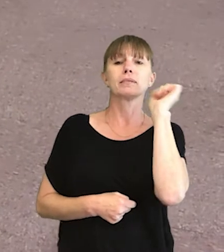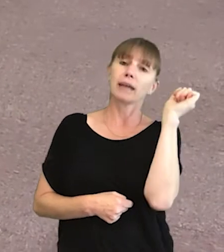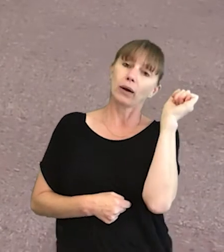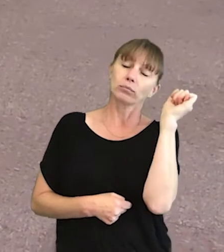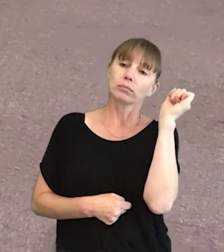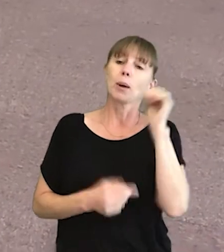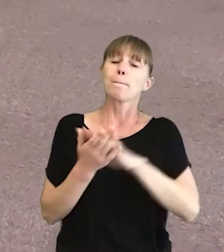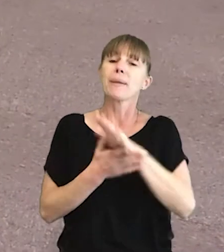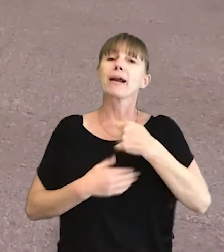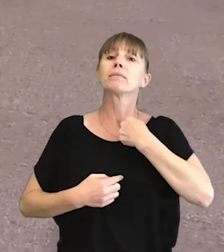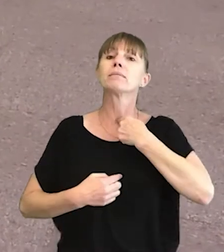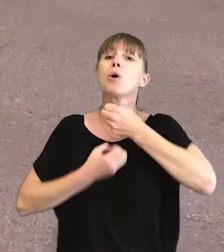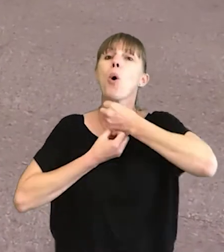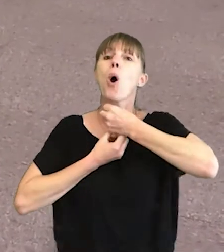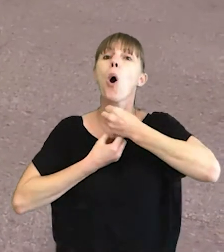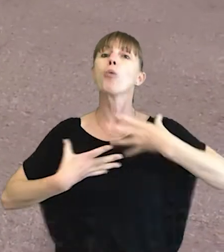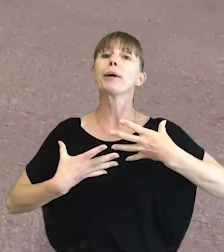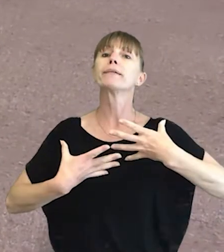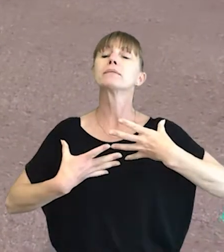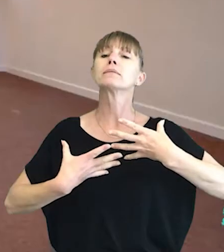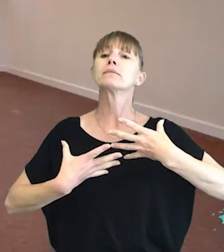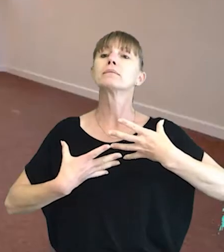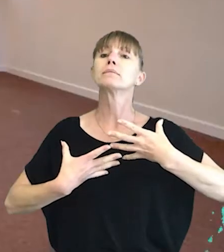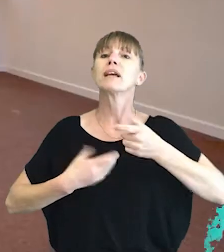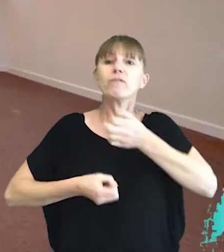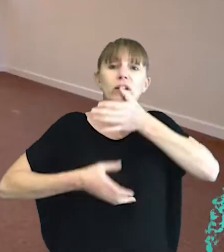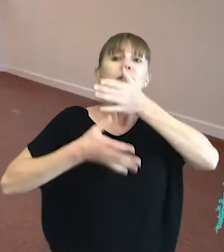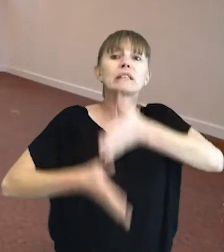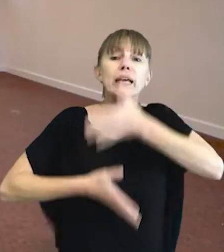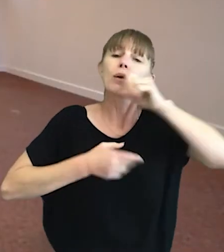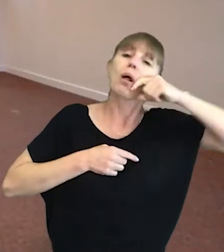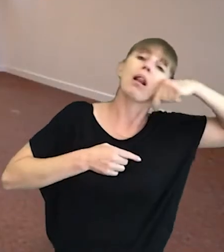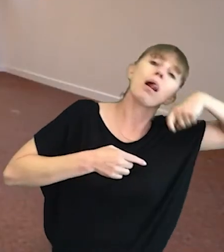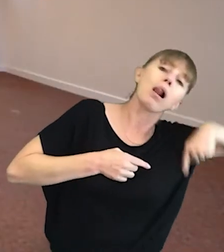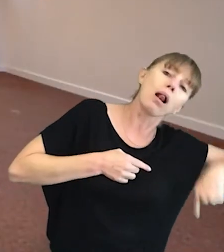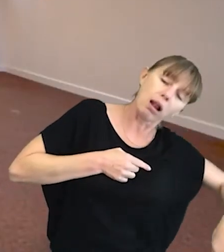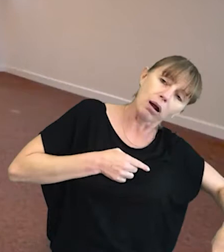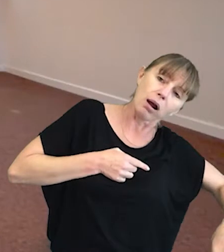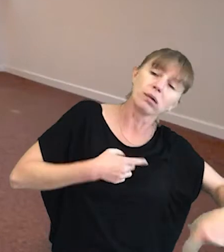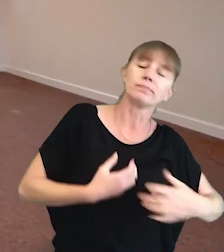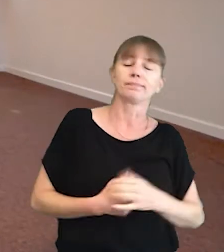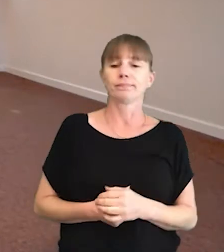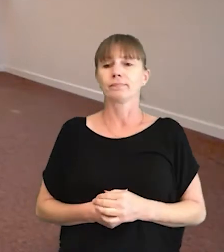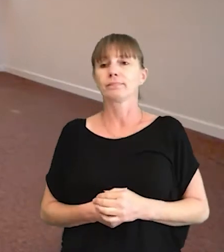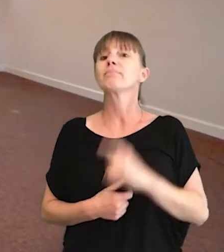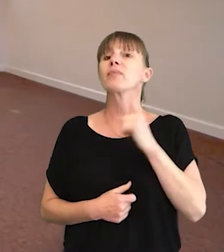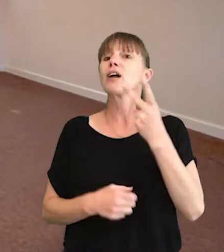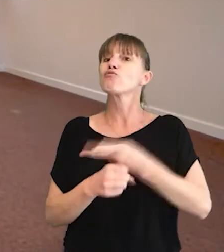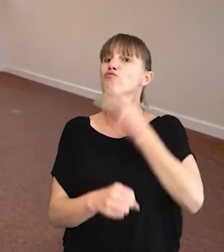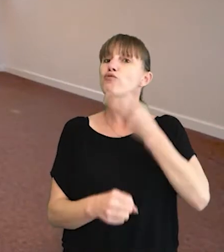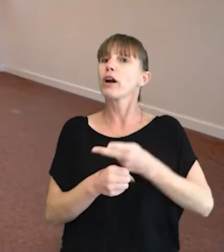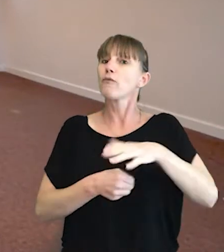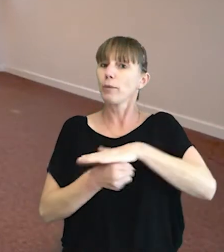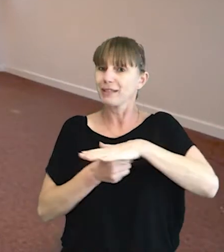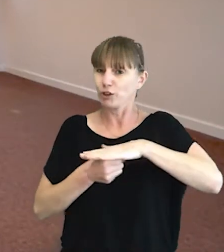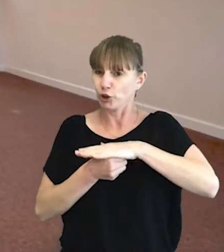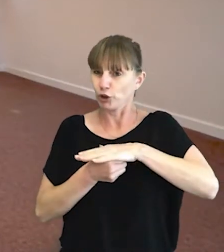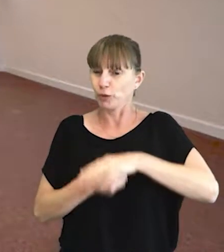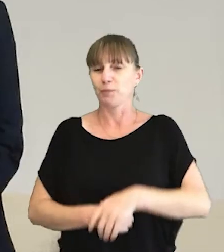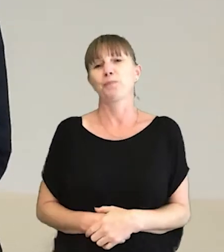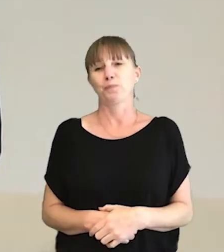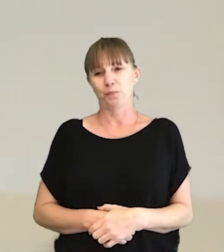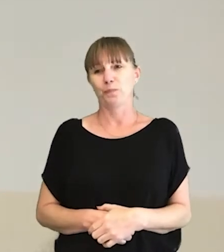down so that we've opened up the airway, and if he was sick it would just dribble out. And that is your recovery position.